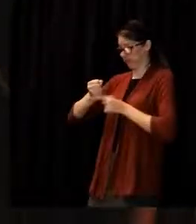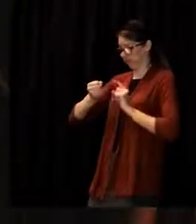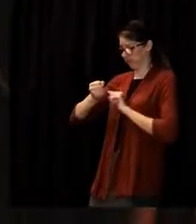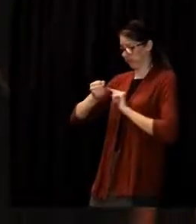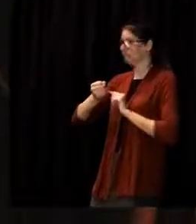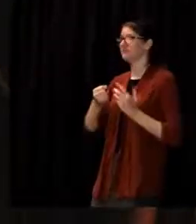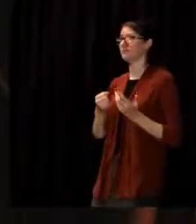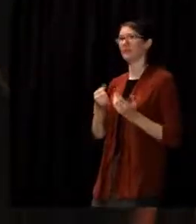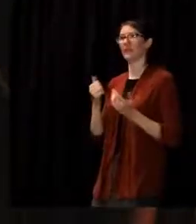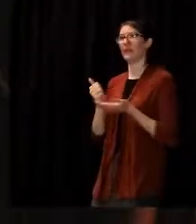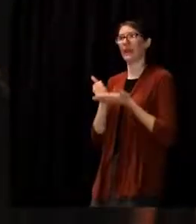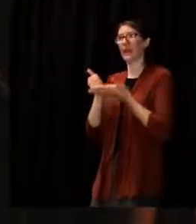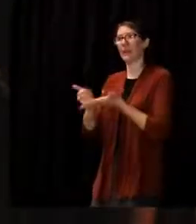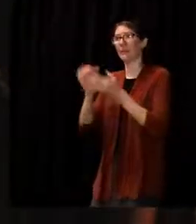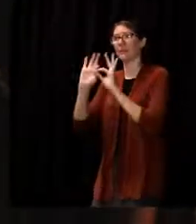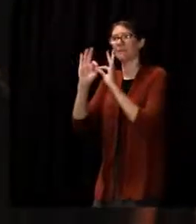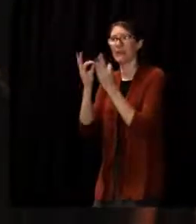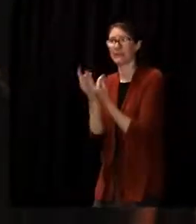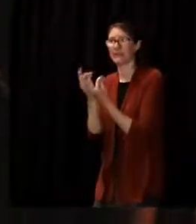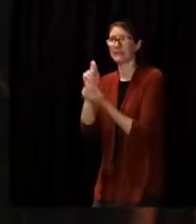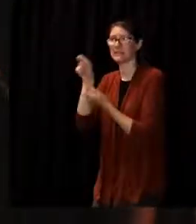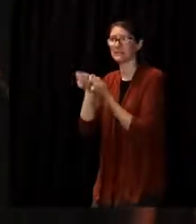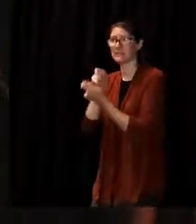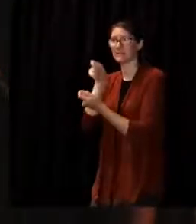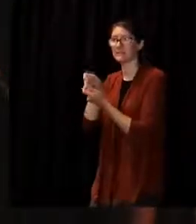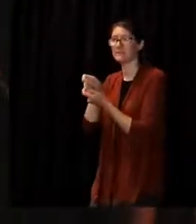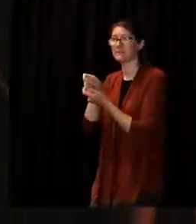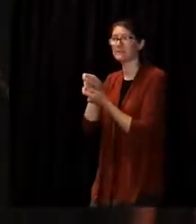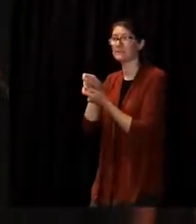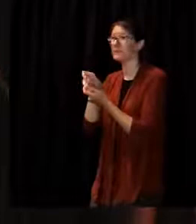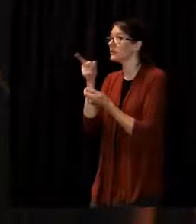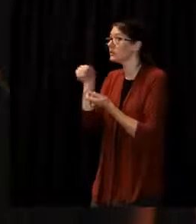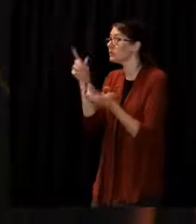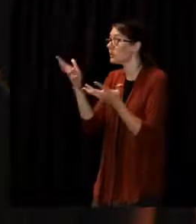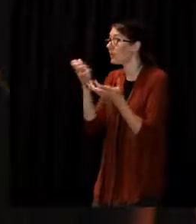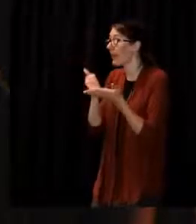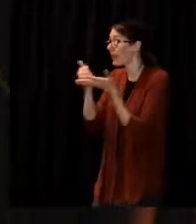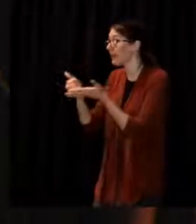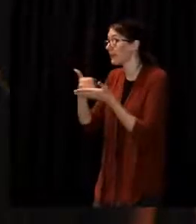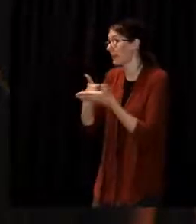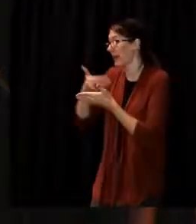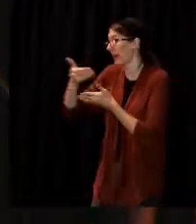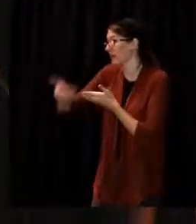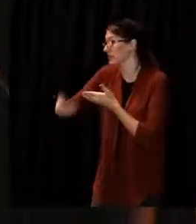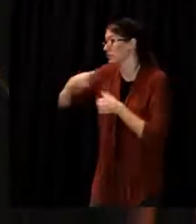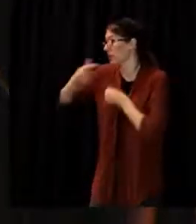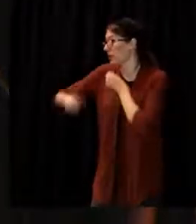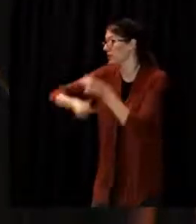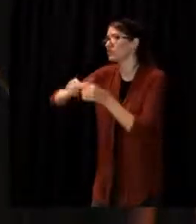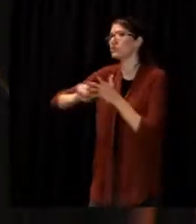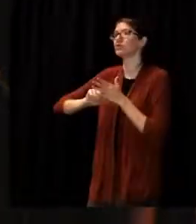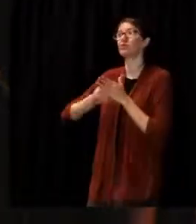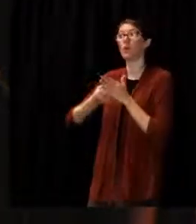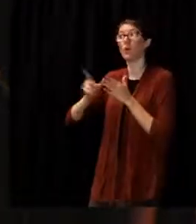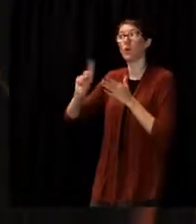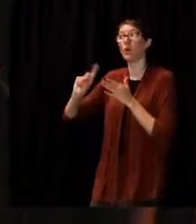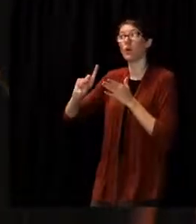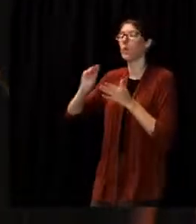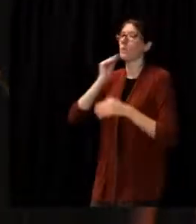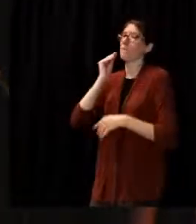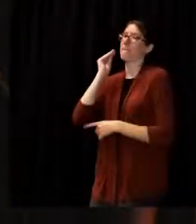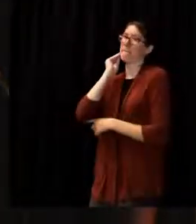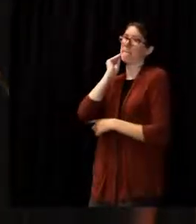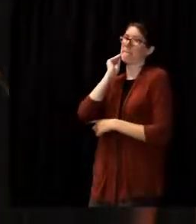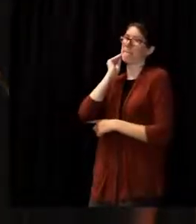help families in particular. Because if you want to help the next generation, you've got to begin in the home. When we did